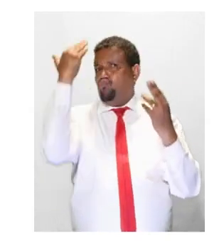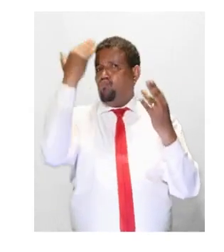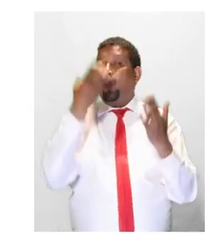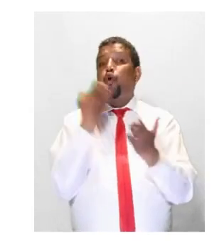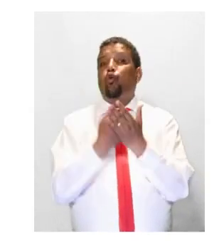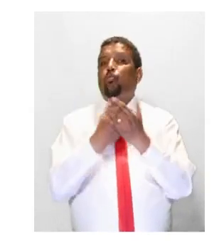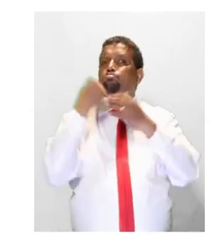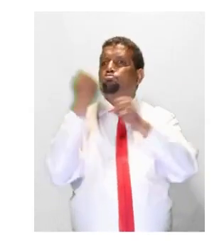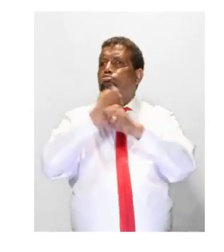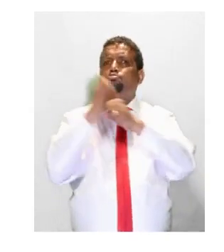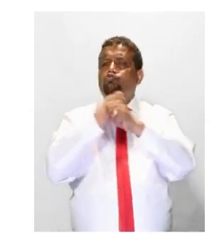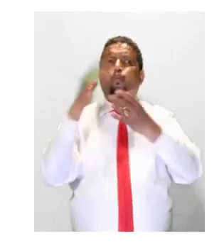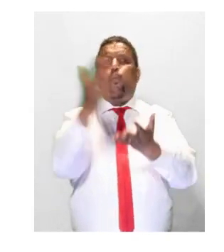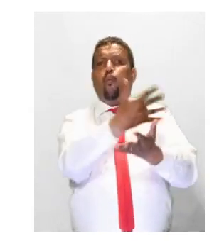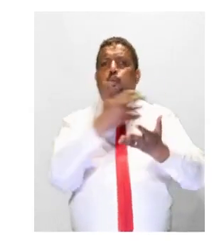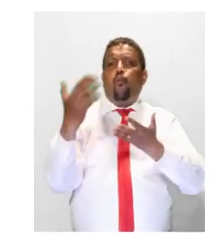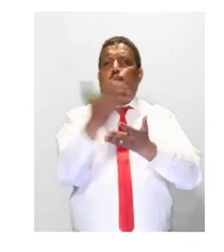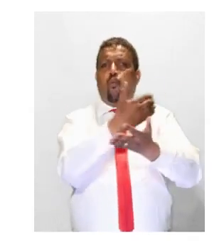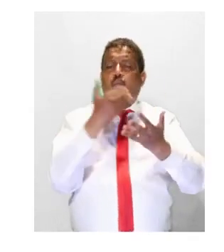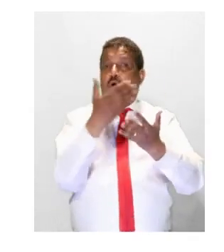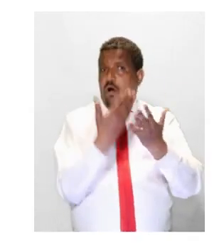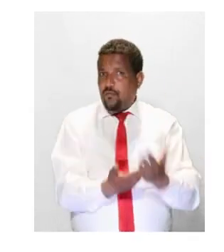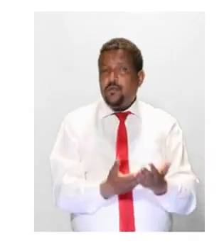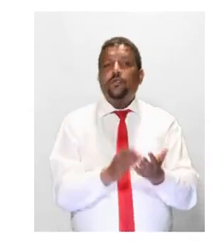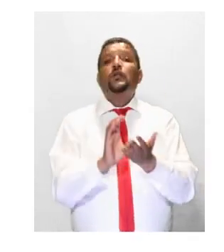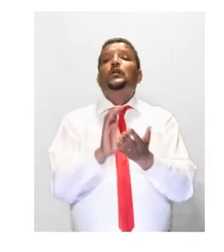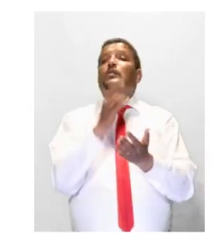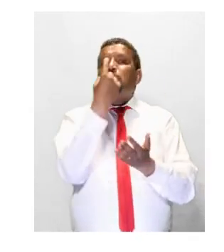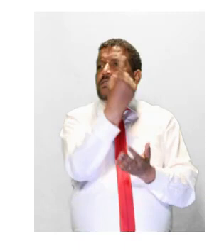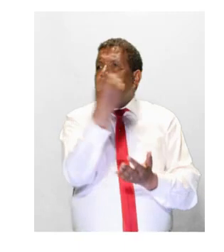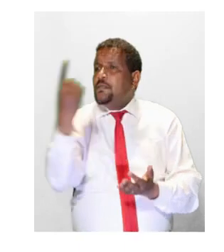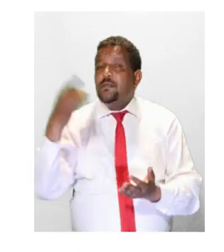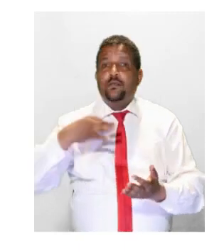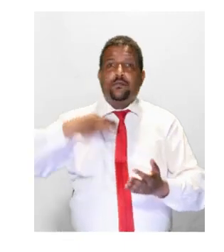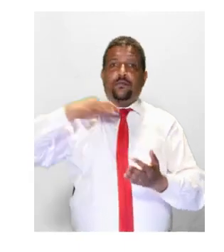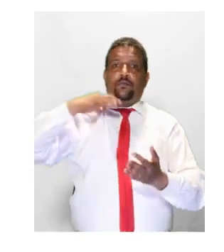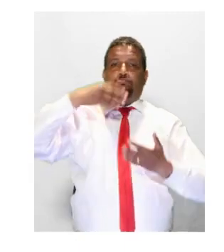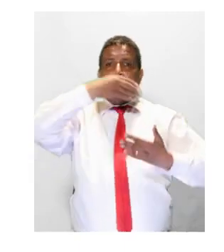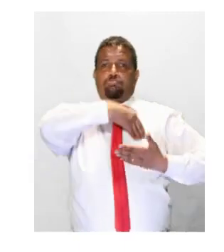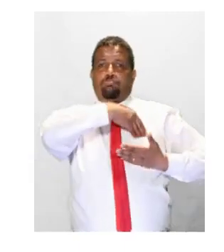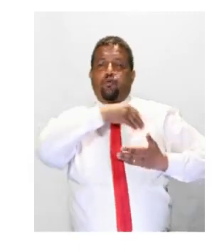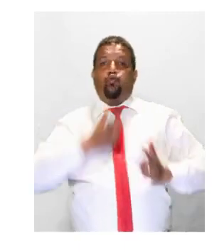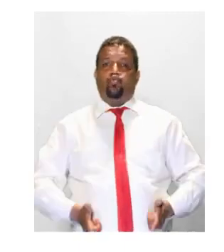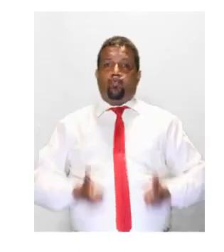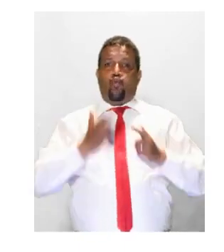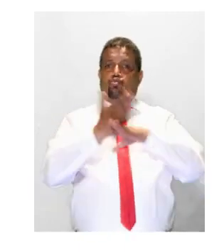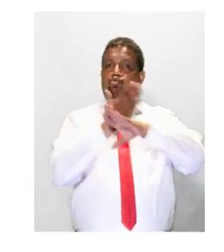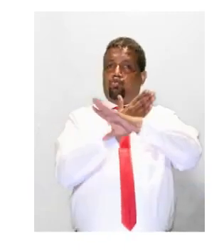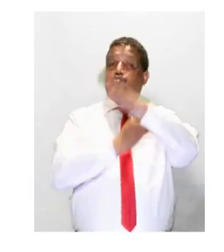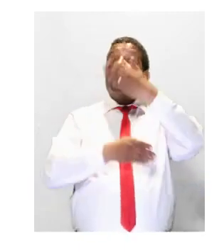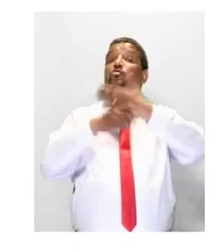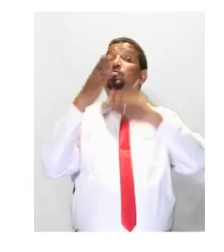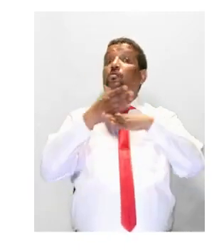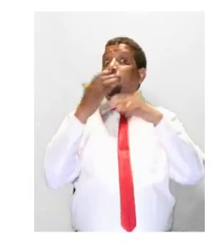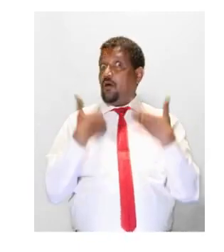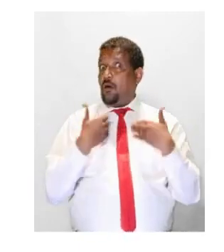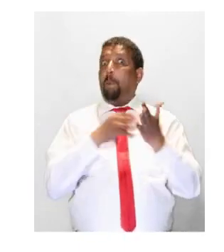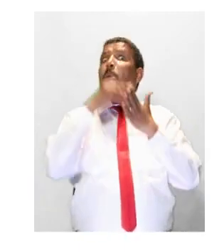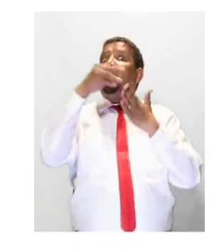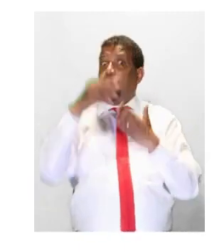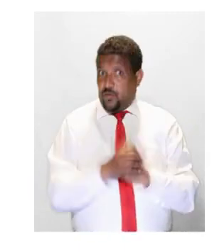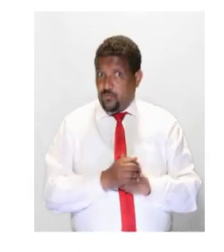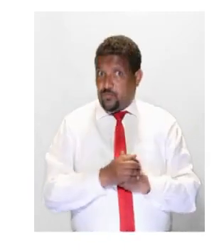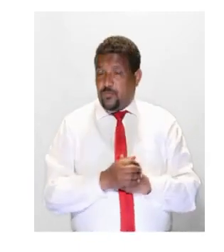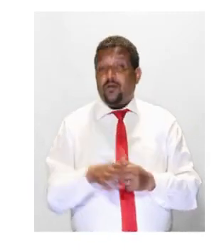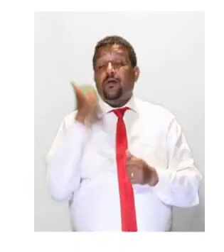economic performance, because it increases per capita income and living standard of millions.